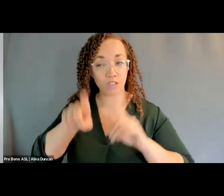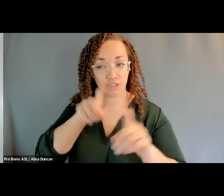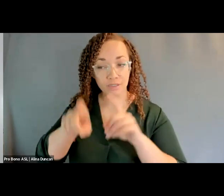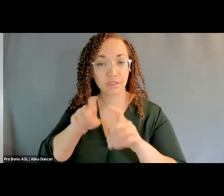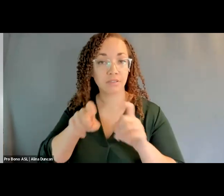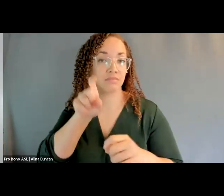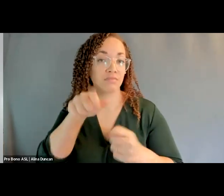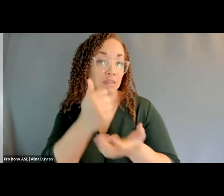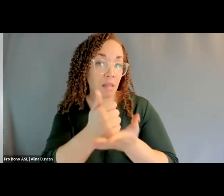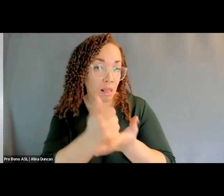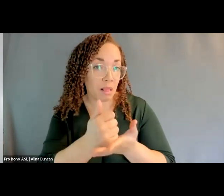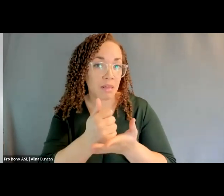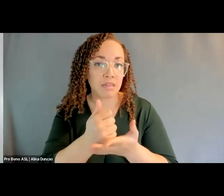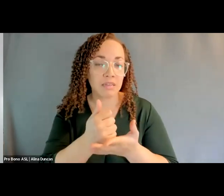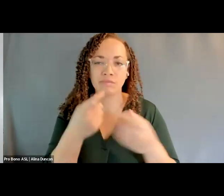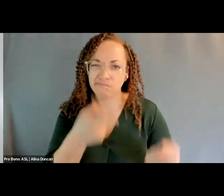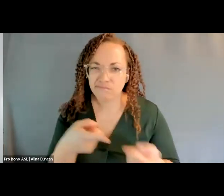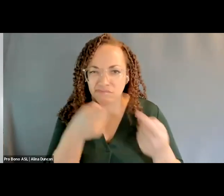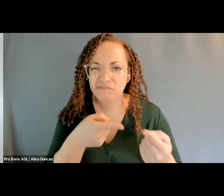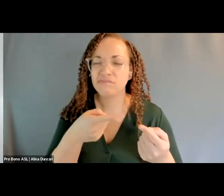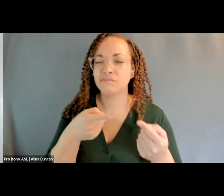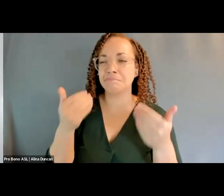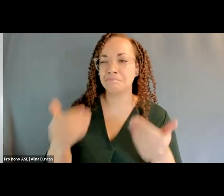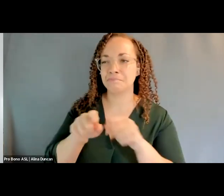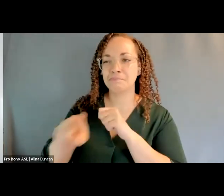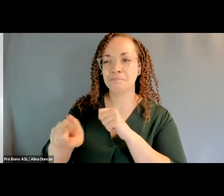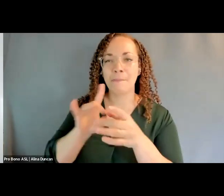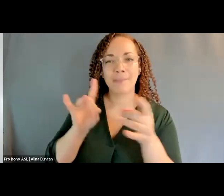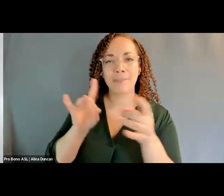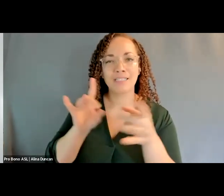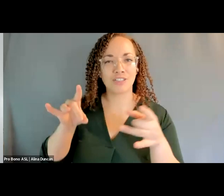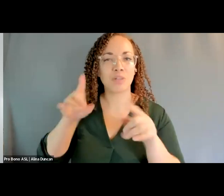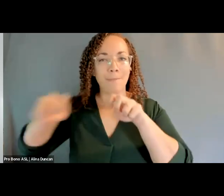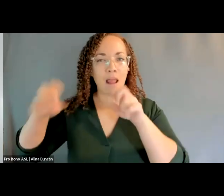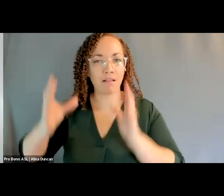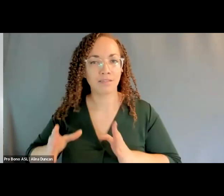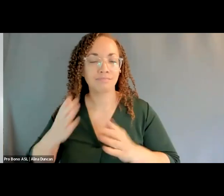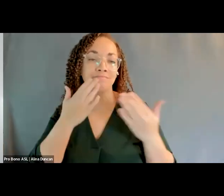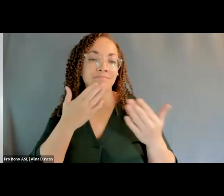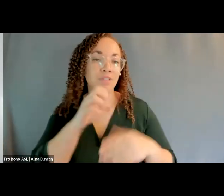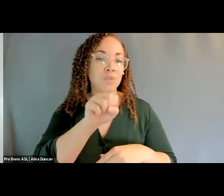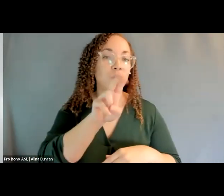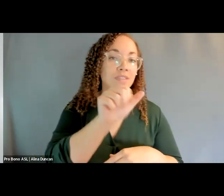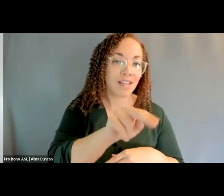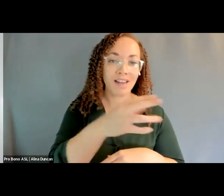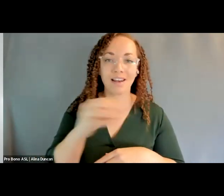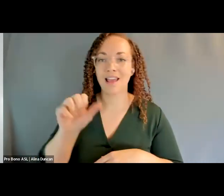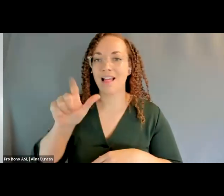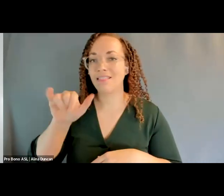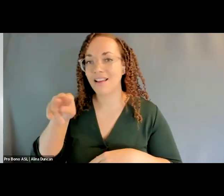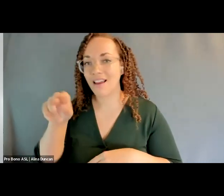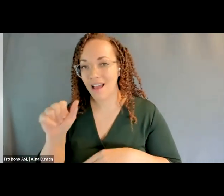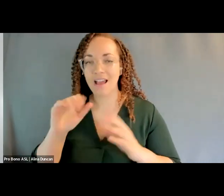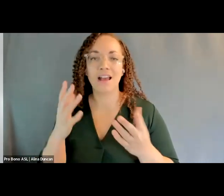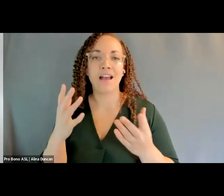need assistance, message the panelists. Thank you to Susan and Alina from Pro Bono ASL for providing